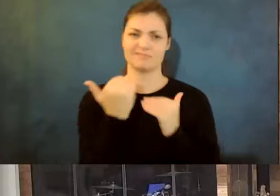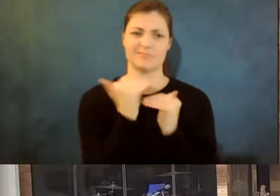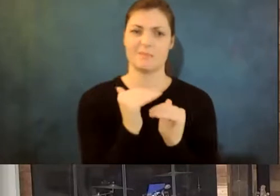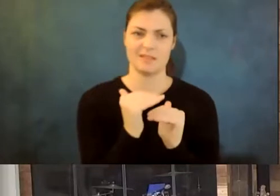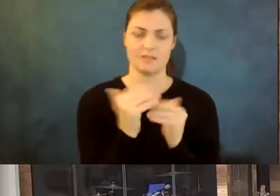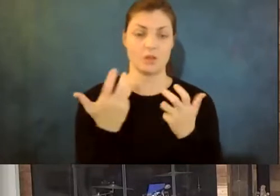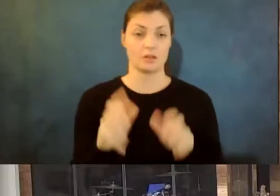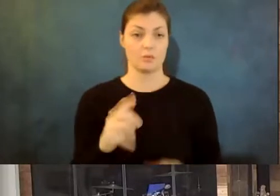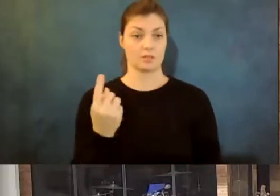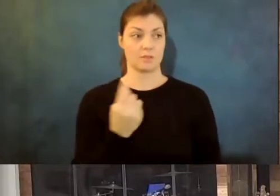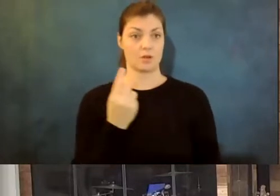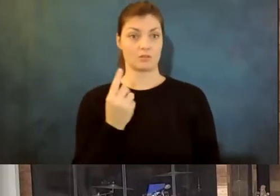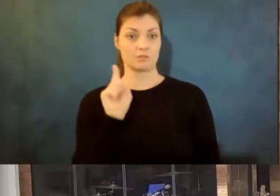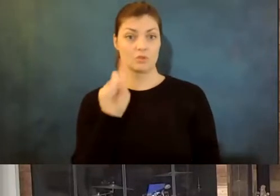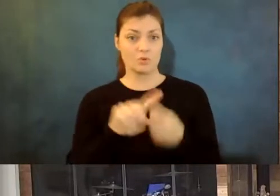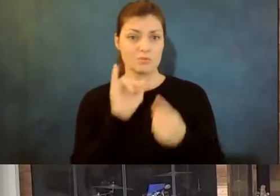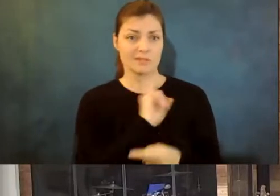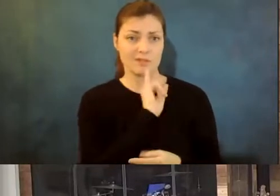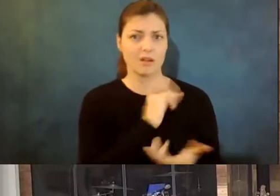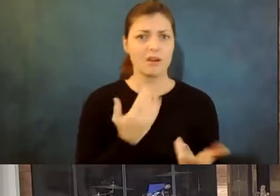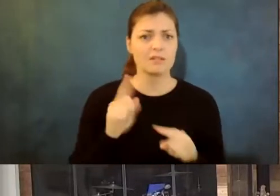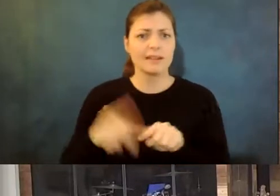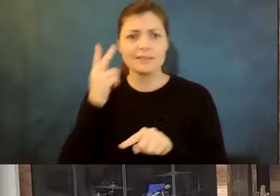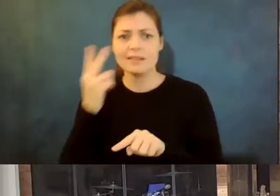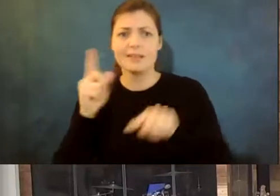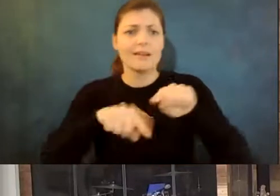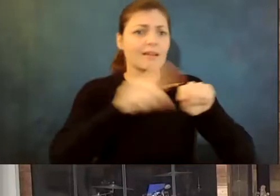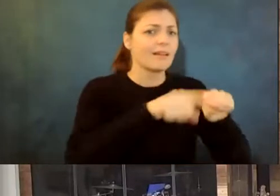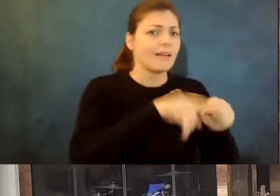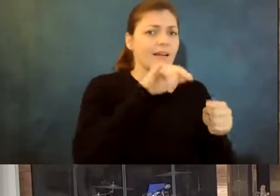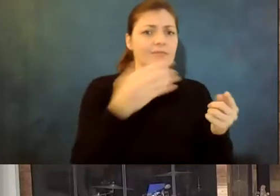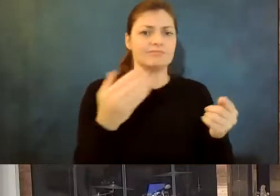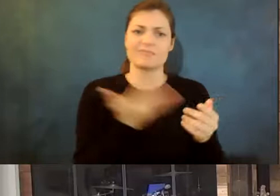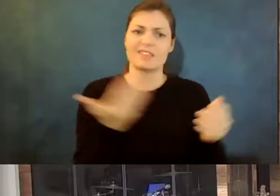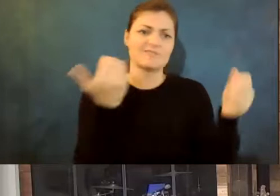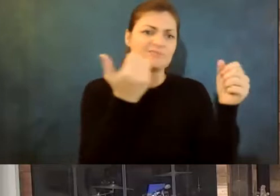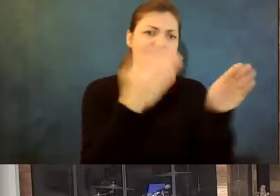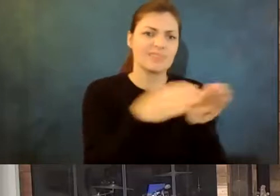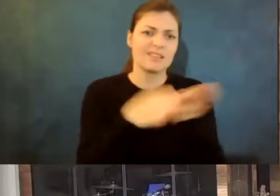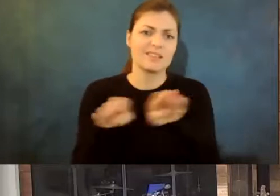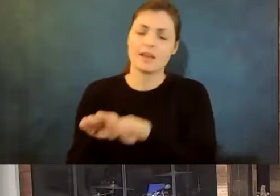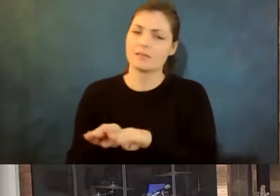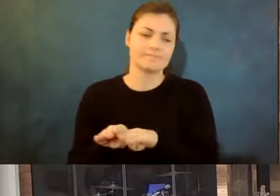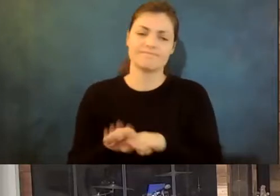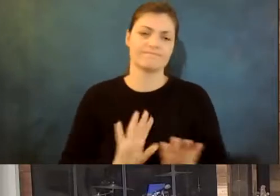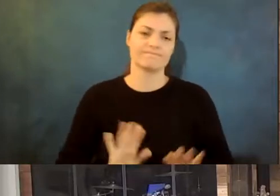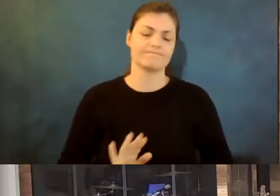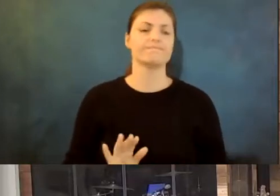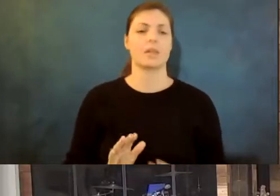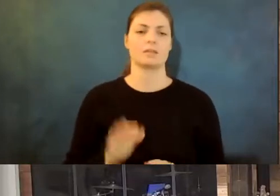who goes to Israel to be limited in where we can go and have things get shut down, which is a possibility right now.